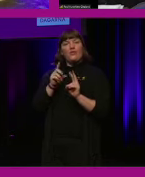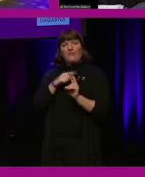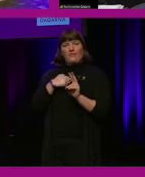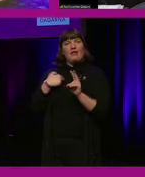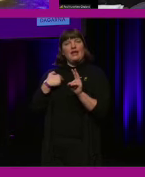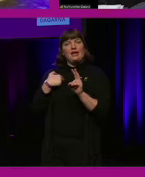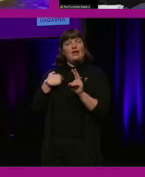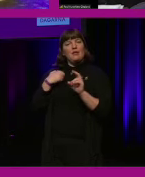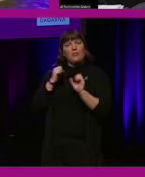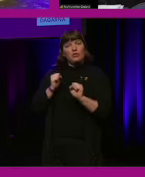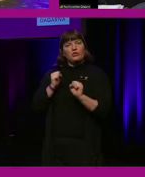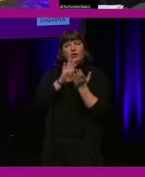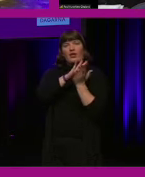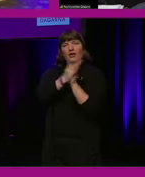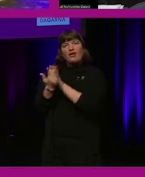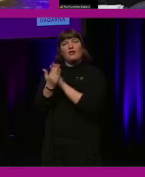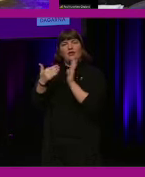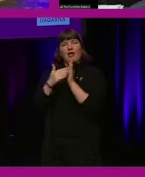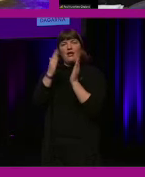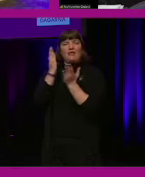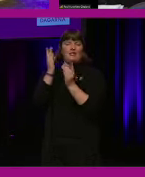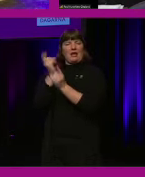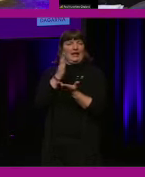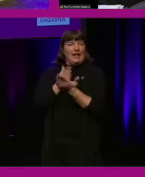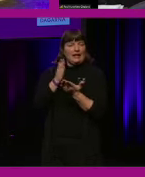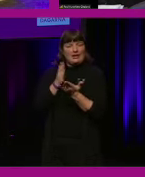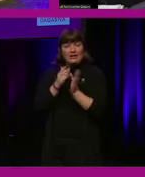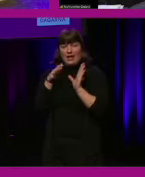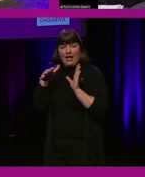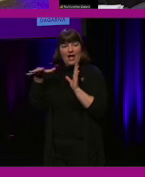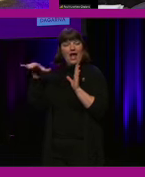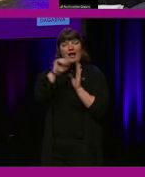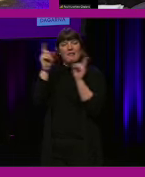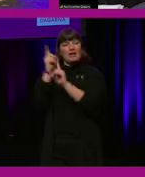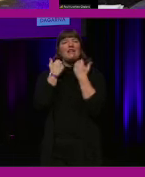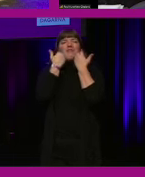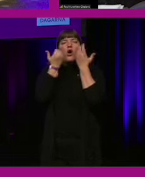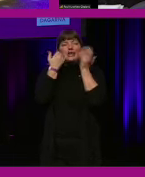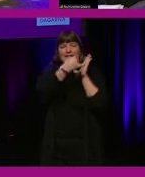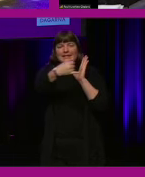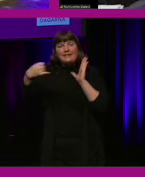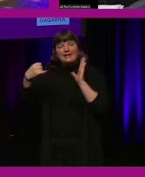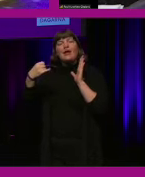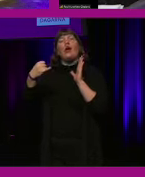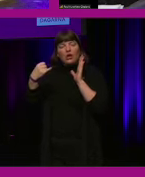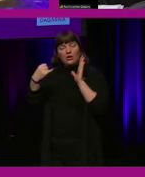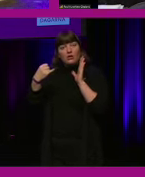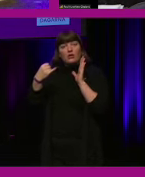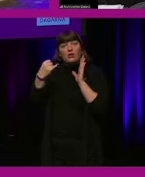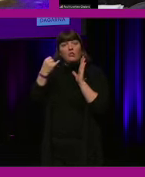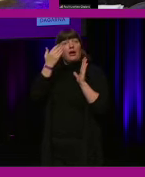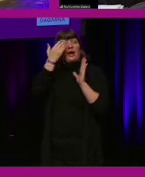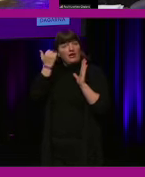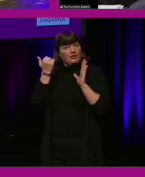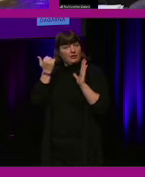operationalizing, making real human rights for people's everyday lives, then lawyers can't